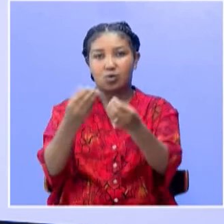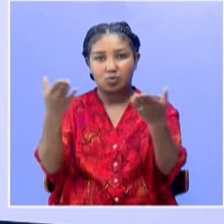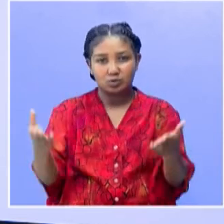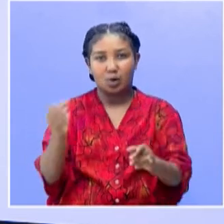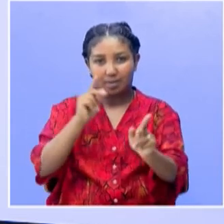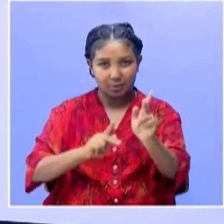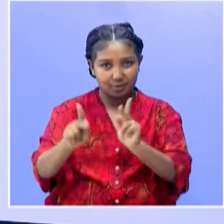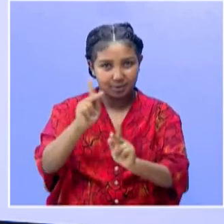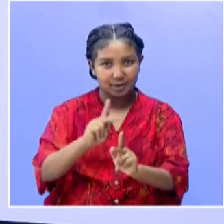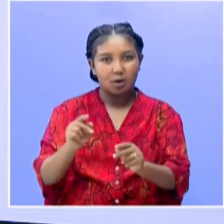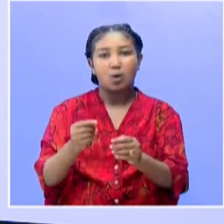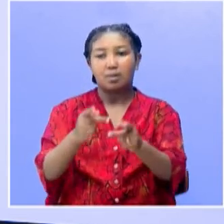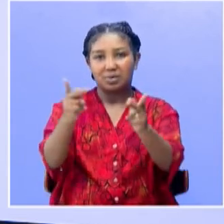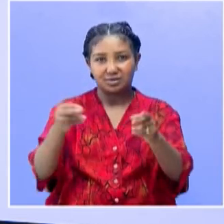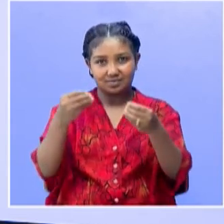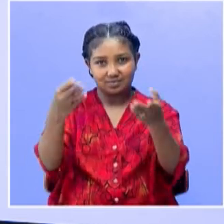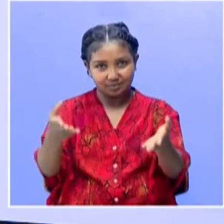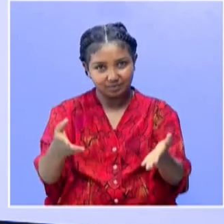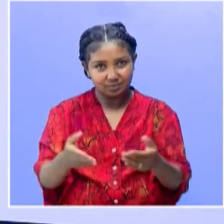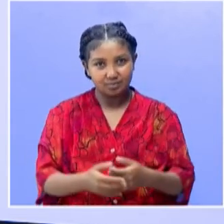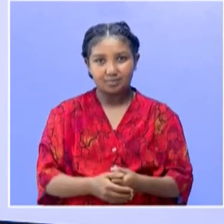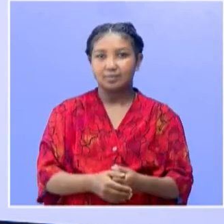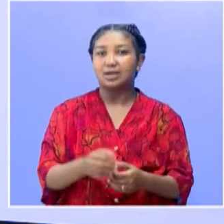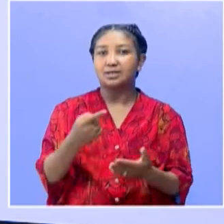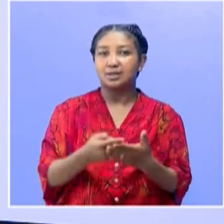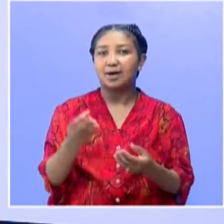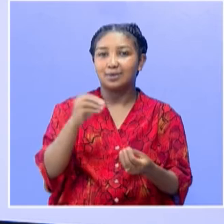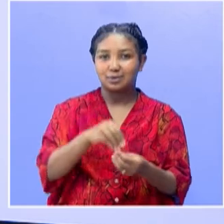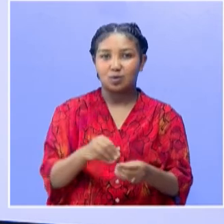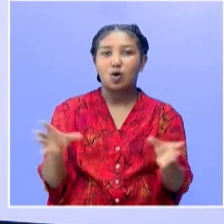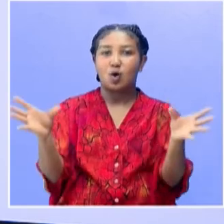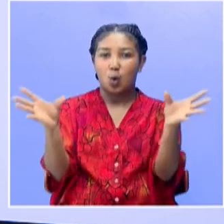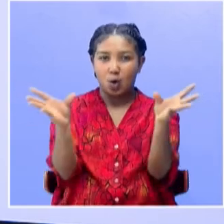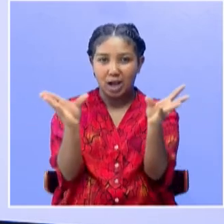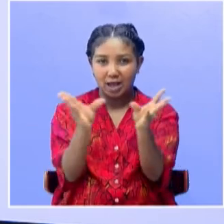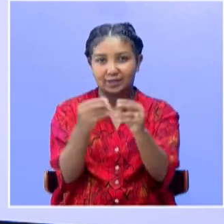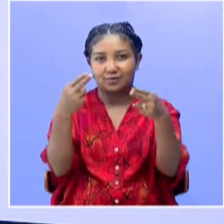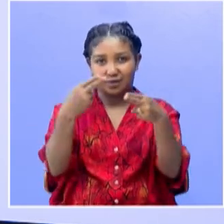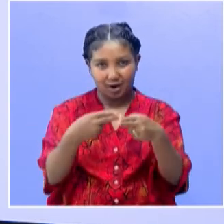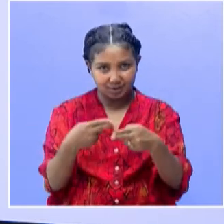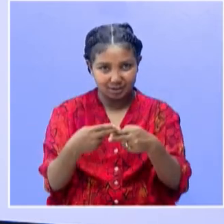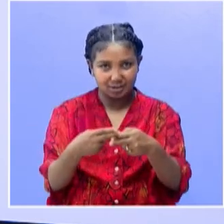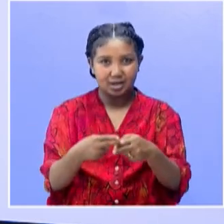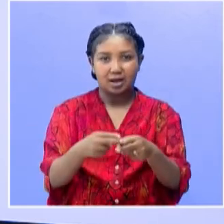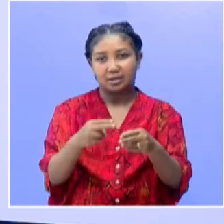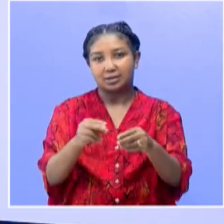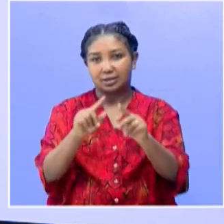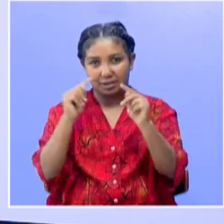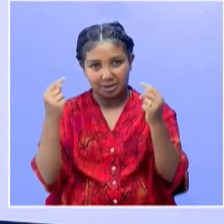or people or places. Yeah? There are also collective nouns. Yes? Like